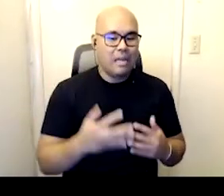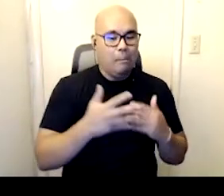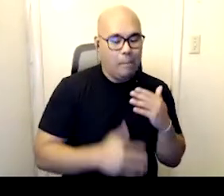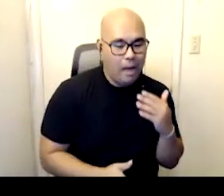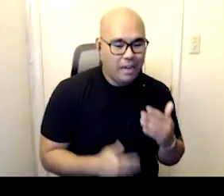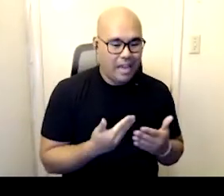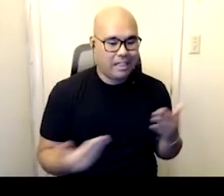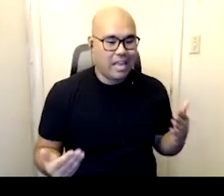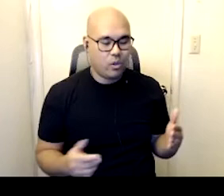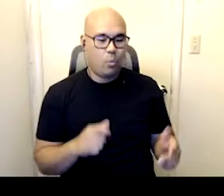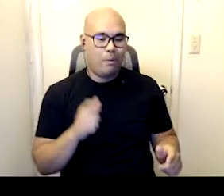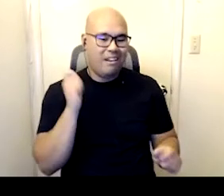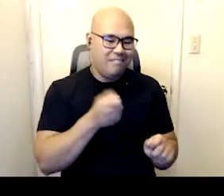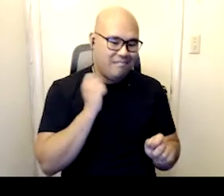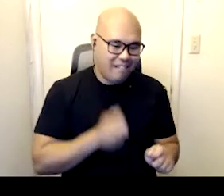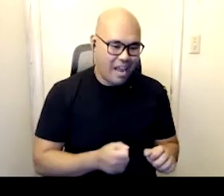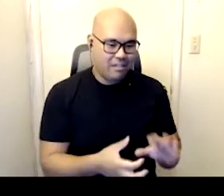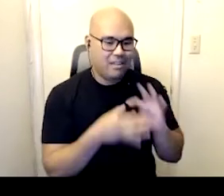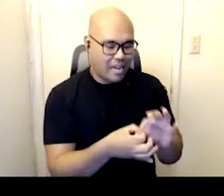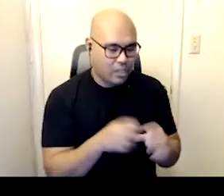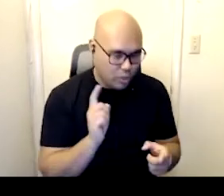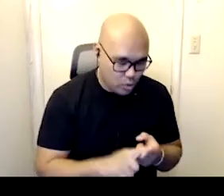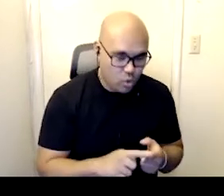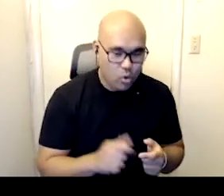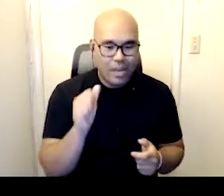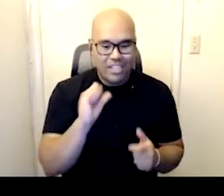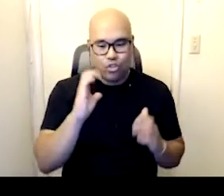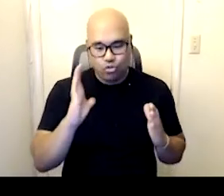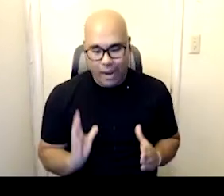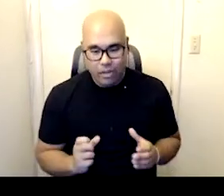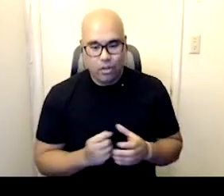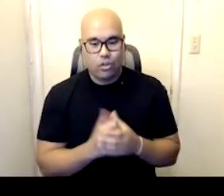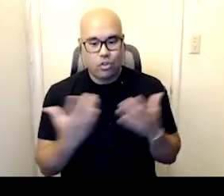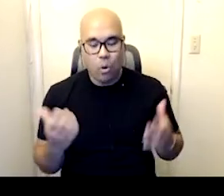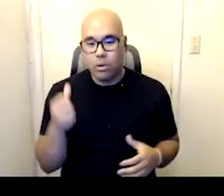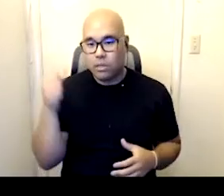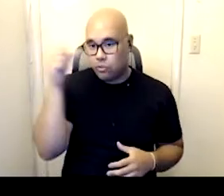be nailed to as strangers roamed drunk.